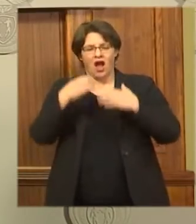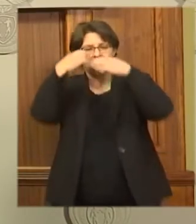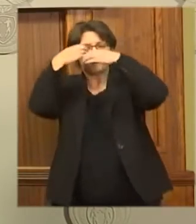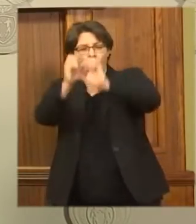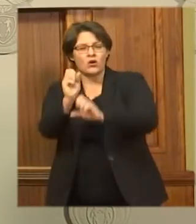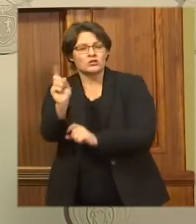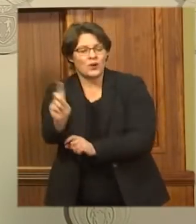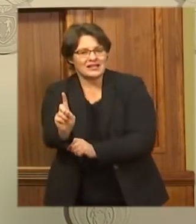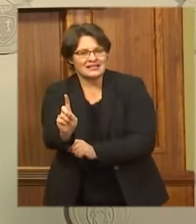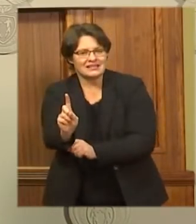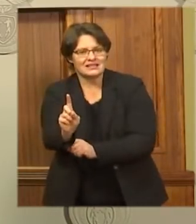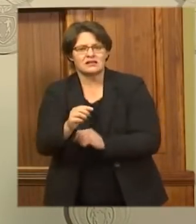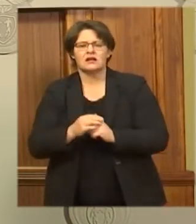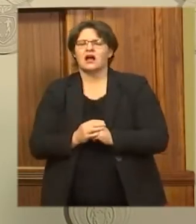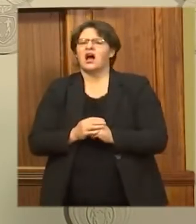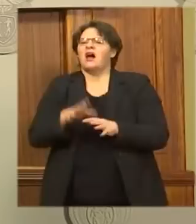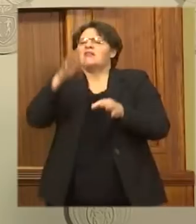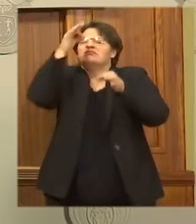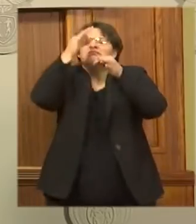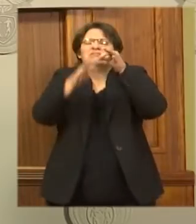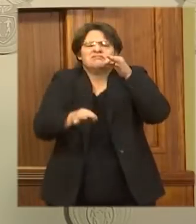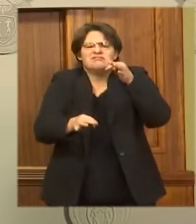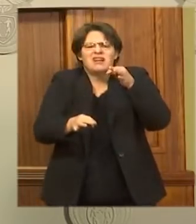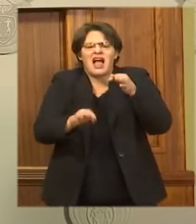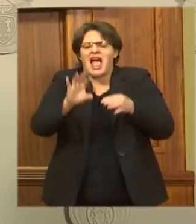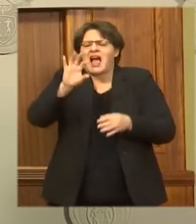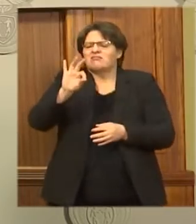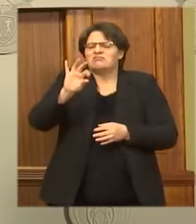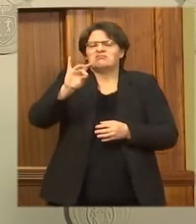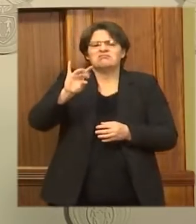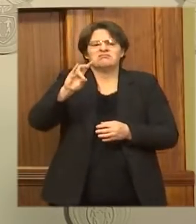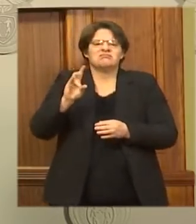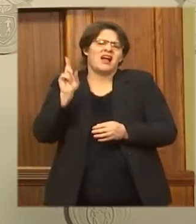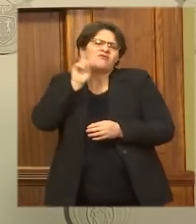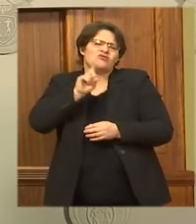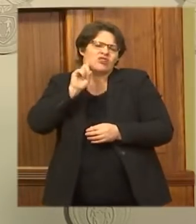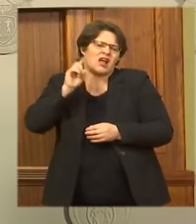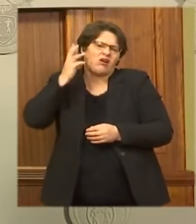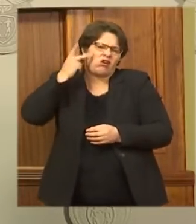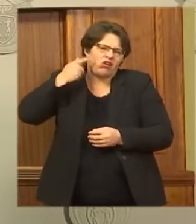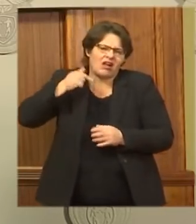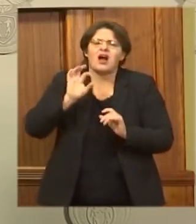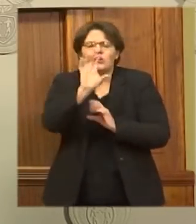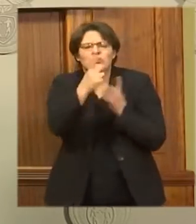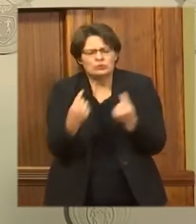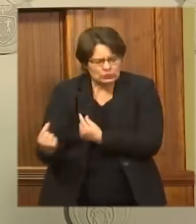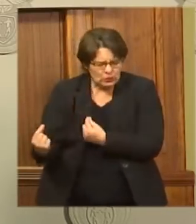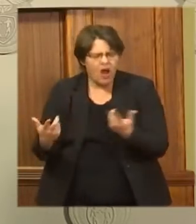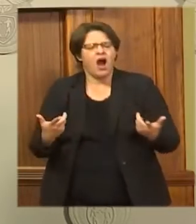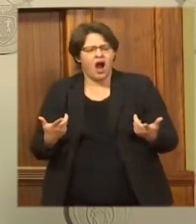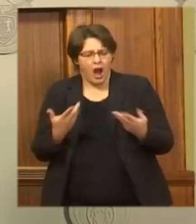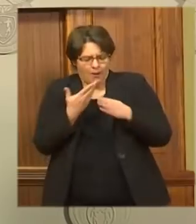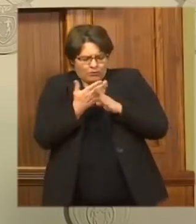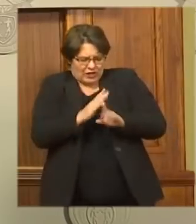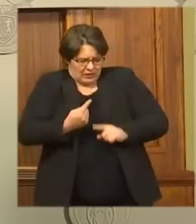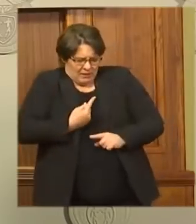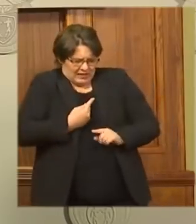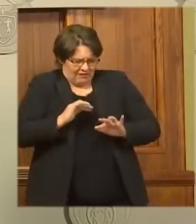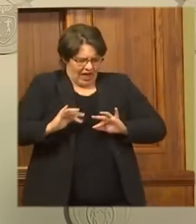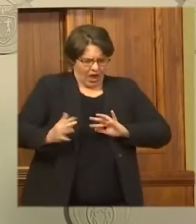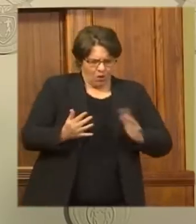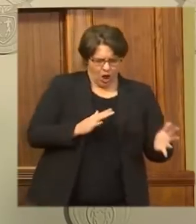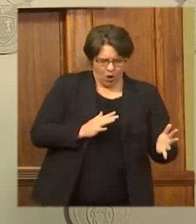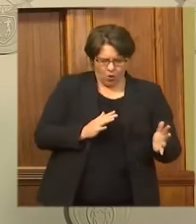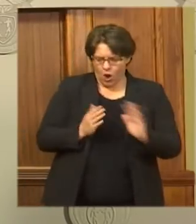focused on the simple everyday things that each of us can do to protect ourselves and